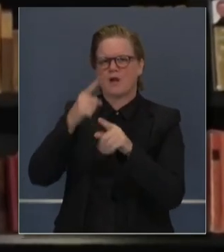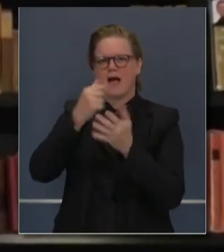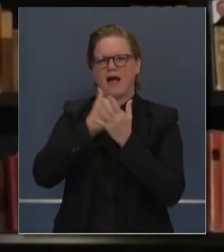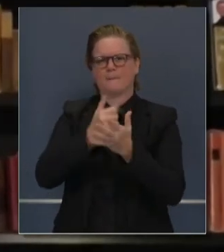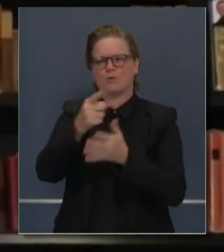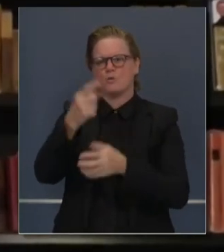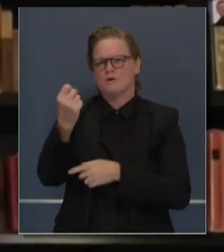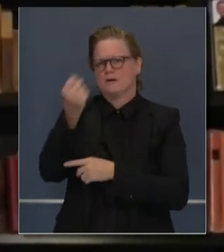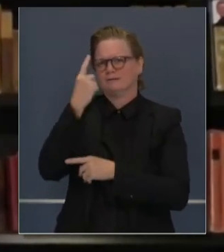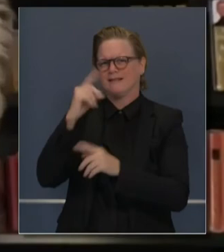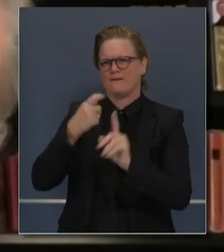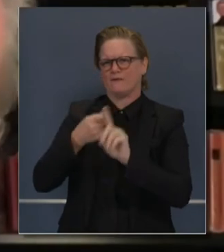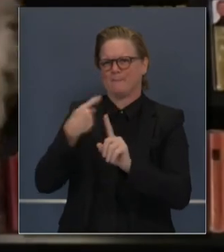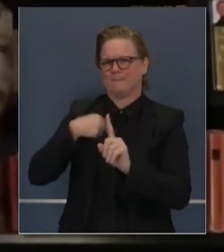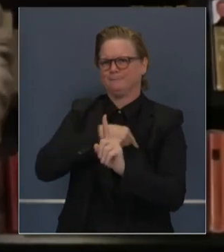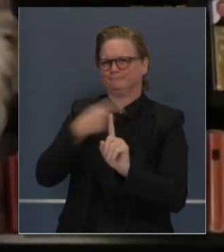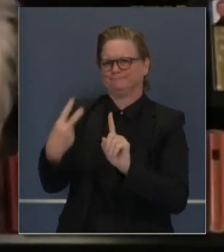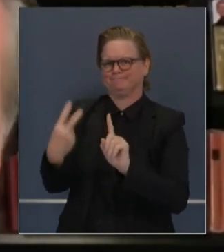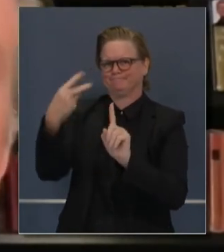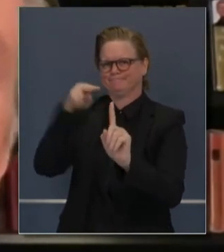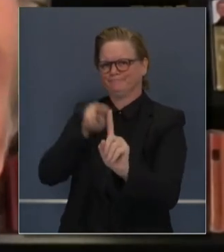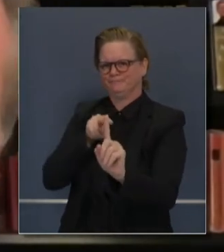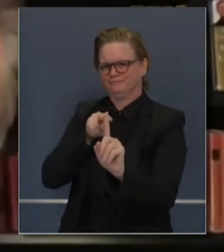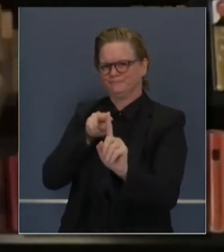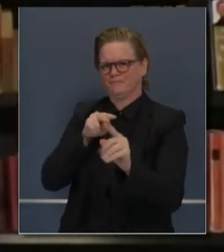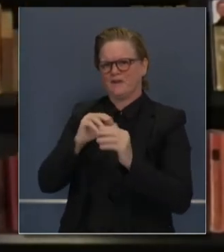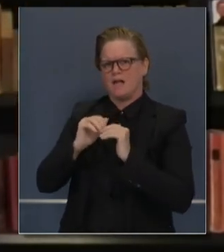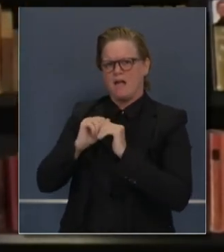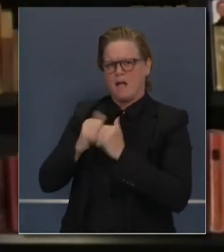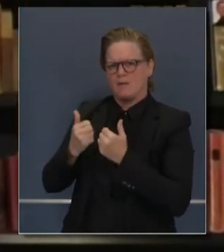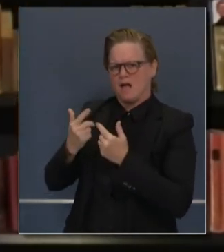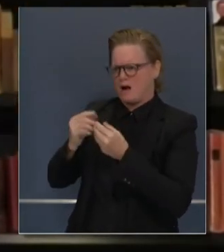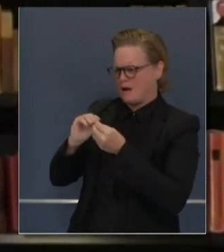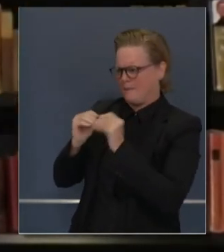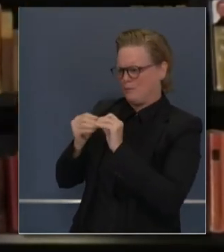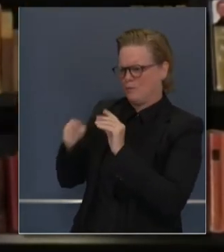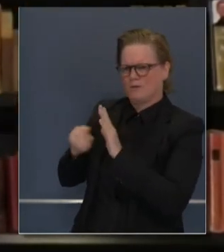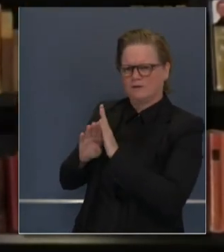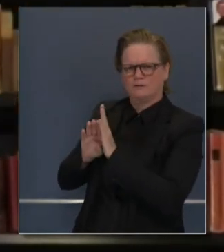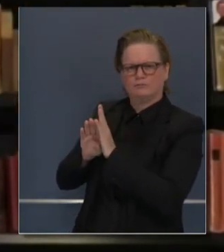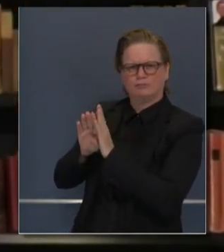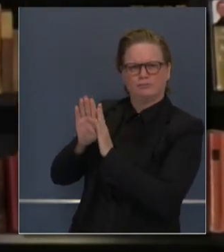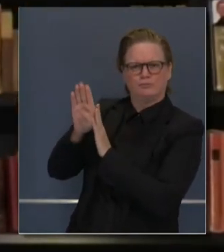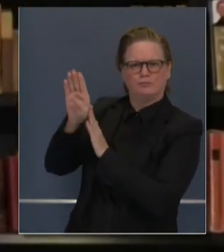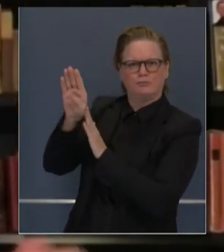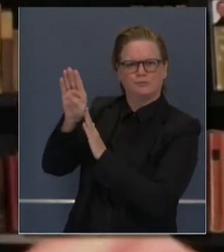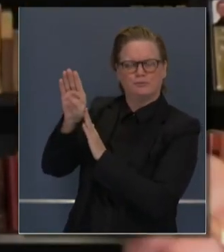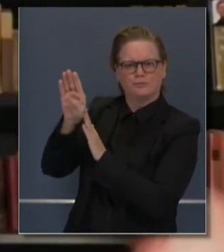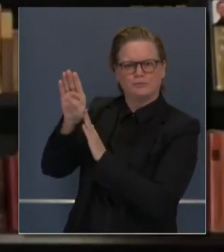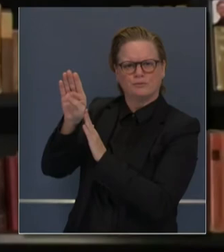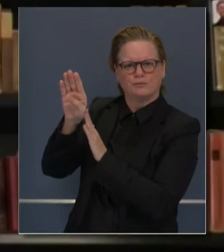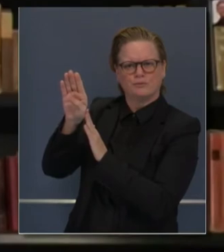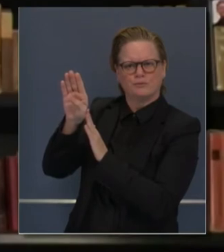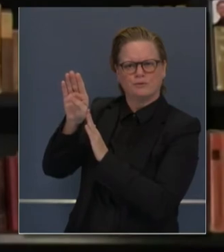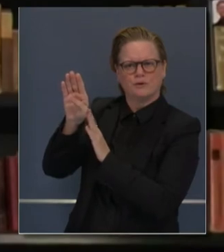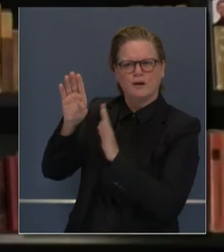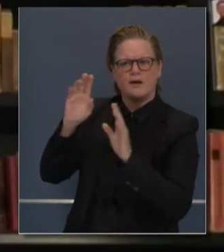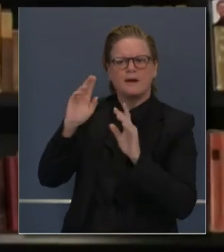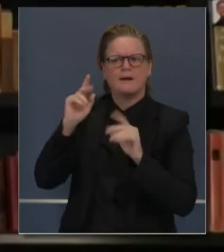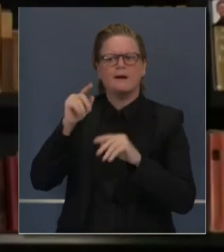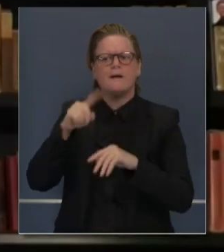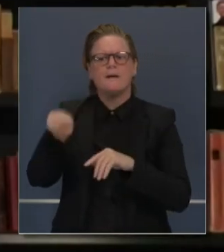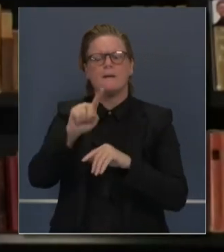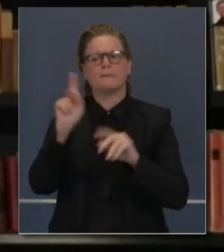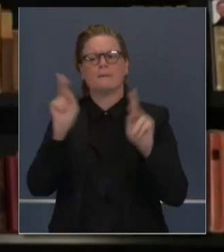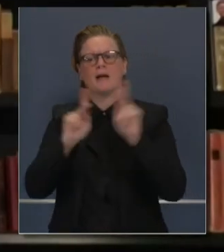we talk about surges, so often is the case, particularly as I read the headlines, is that people lead with case numbers. I want